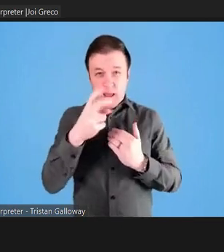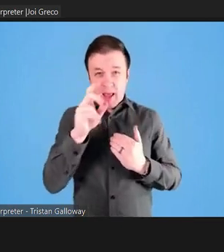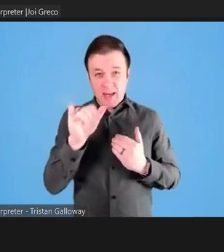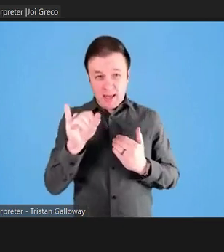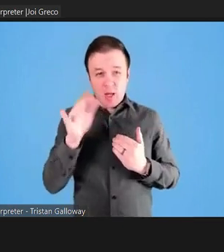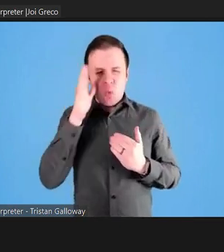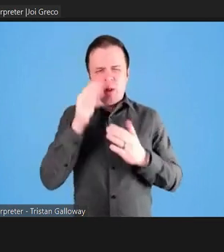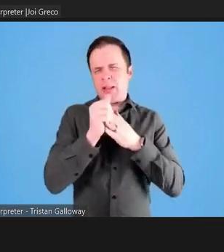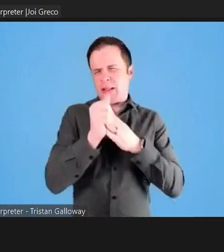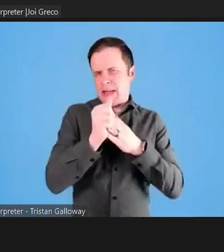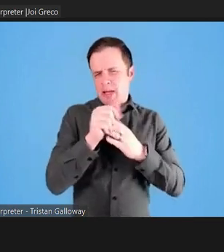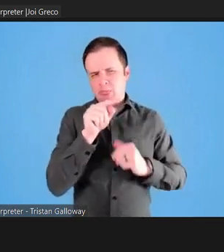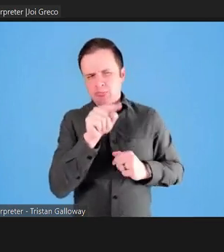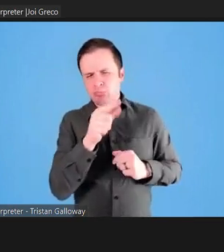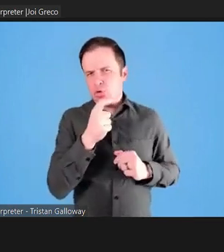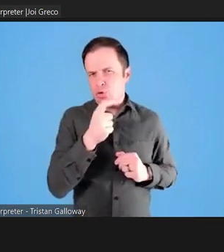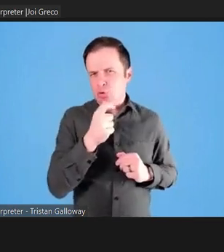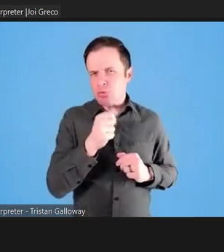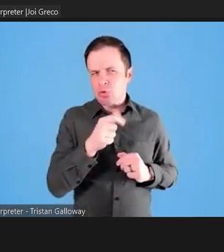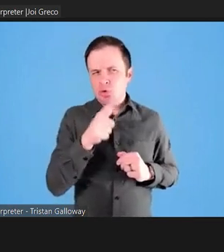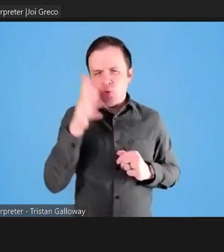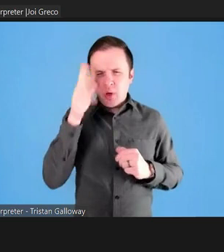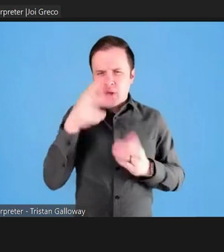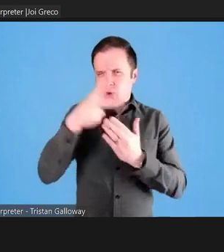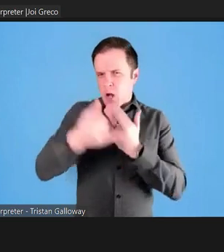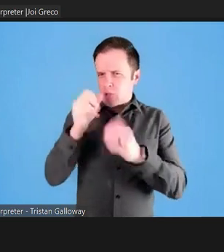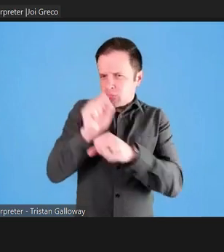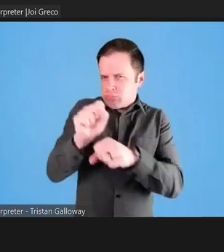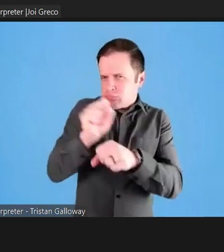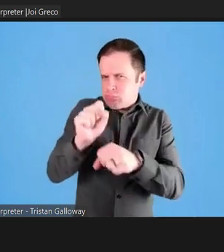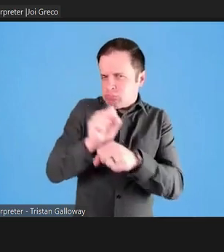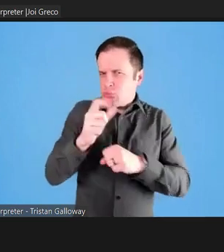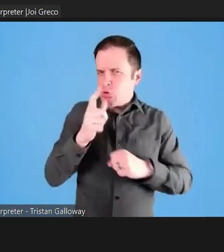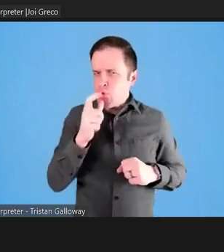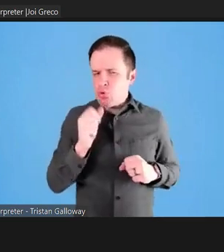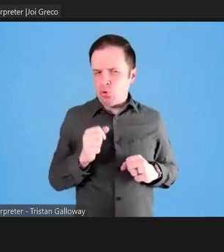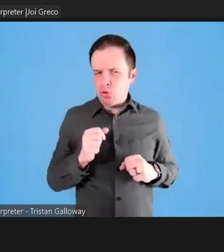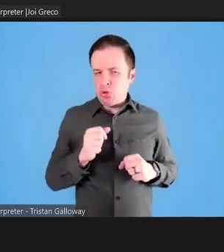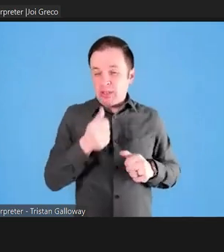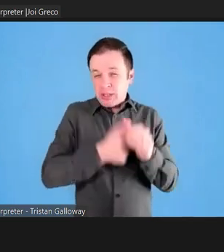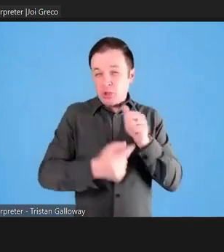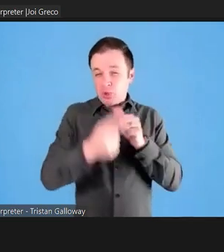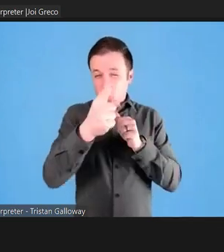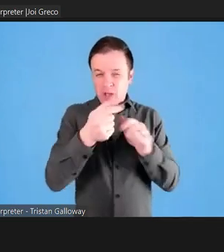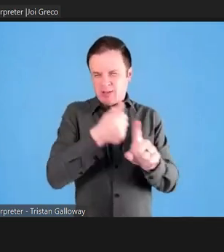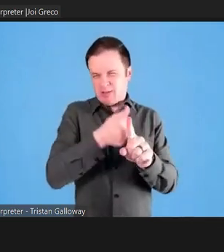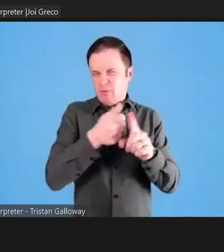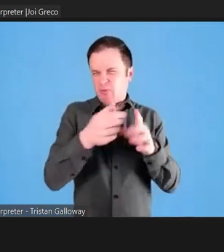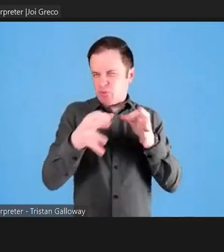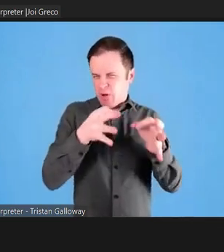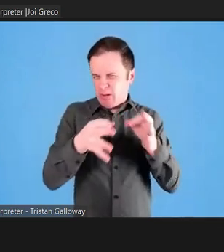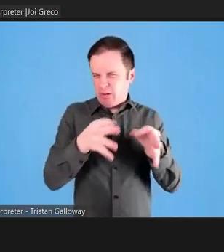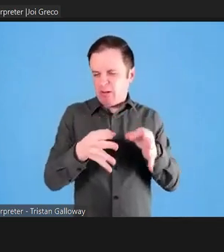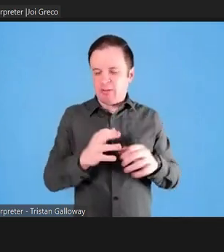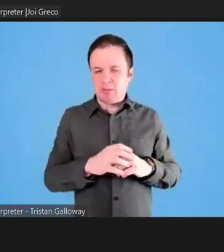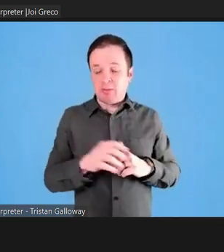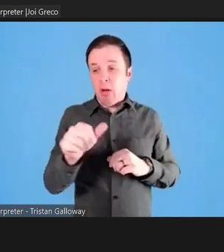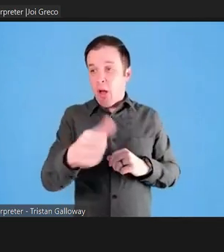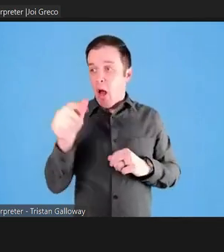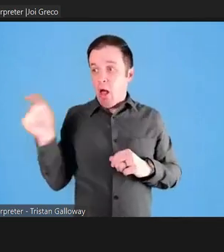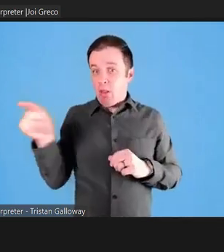be working on the project. As each of the steps are self-directed and straightforward, other program staff could